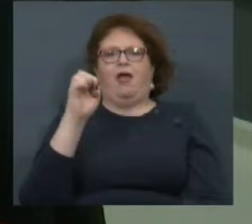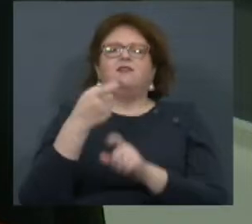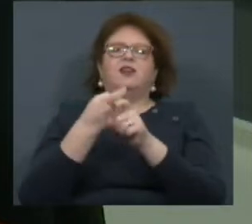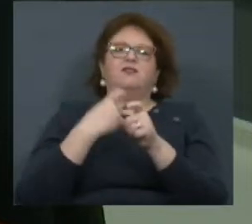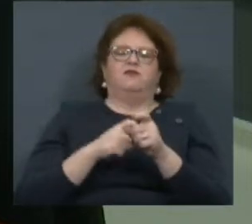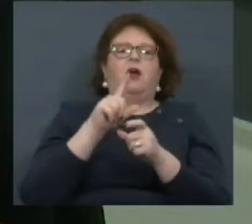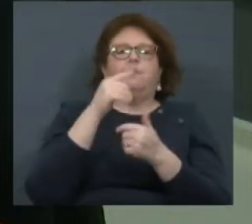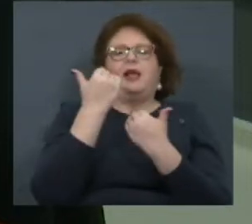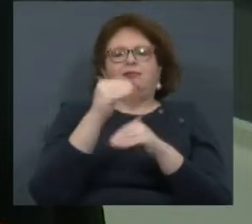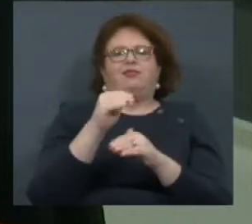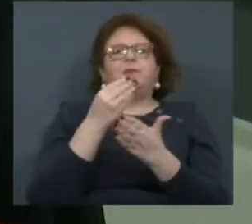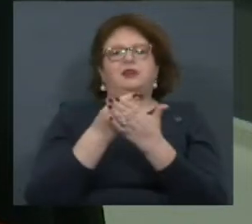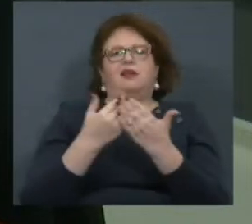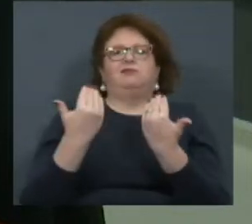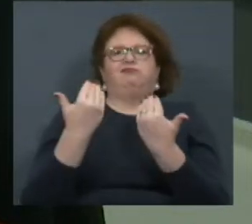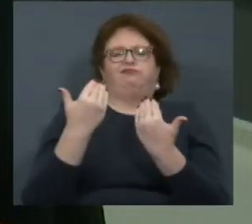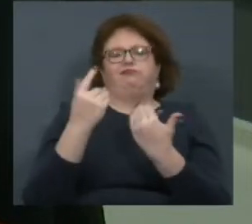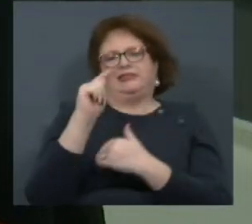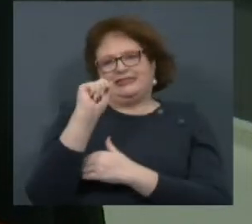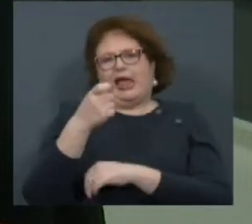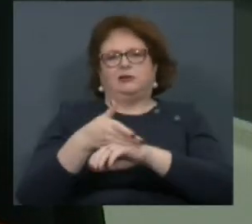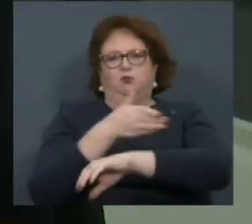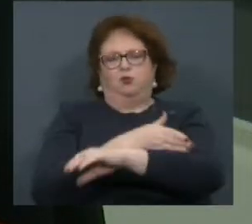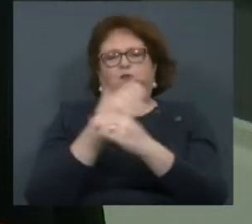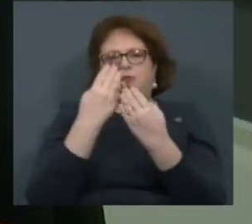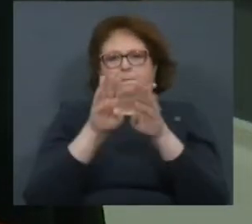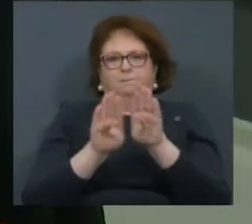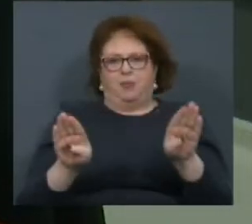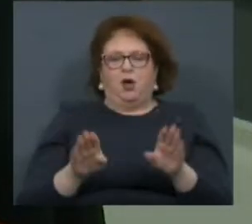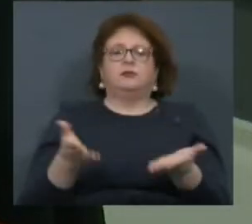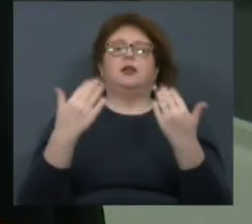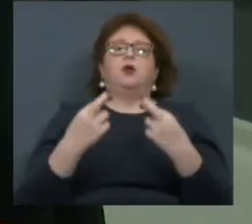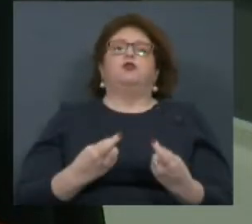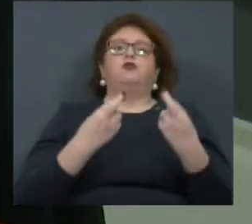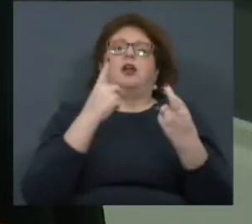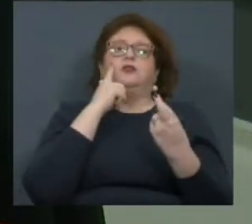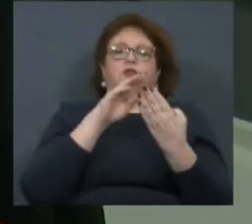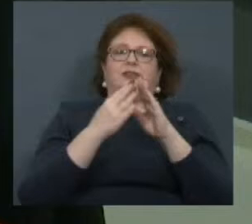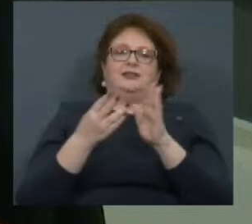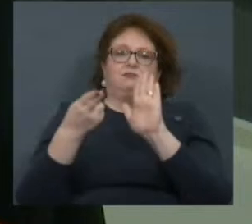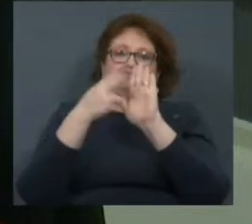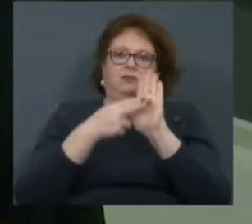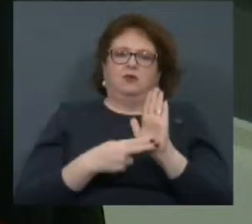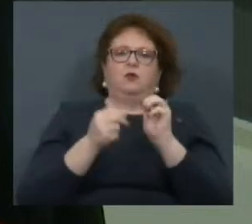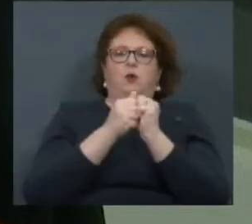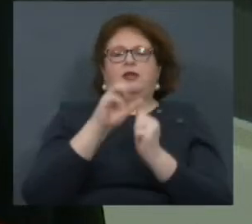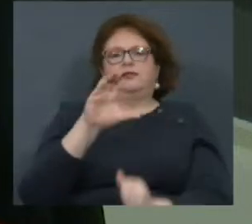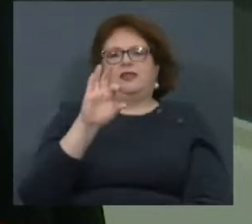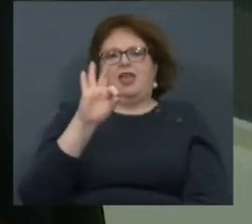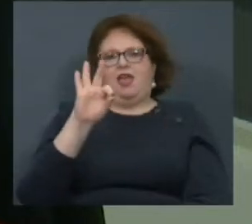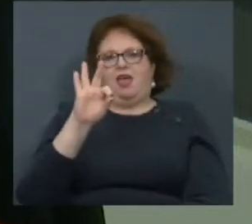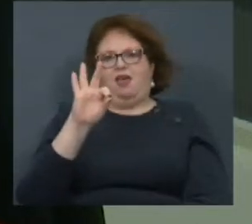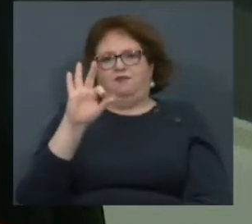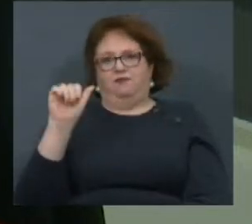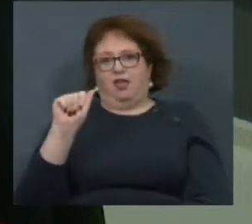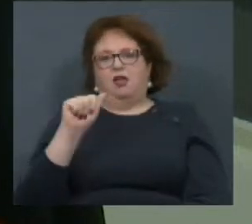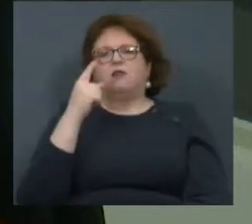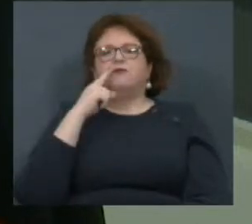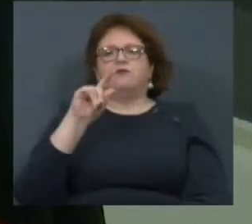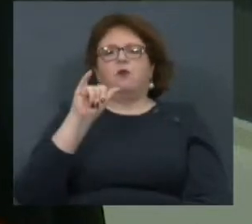improvement bonds. A resolution to authorize the city manager to enter into a contract with CHF Contractors Incorporated in an amount not to